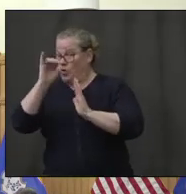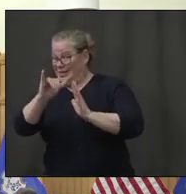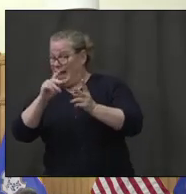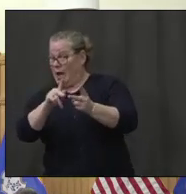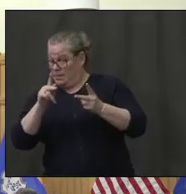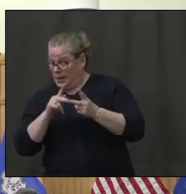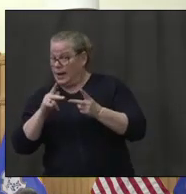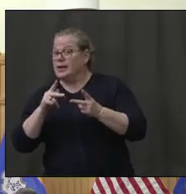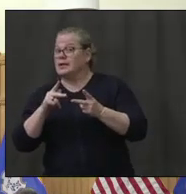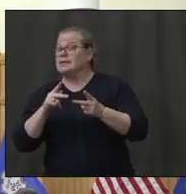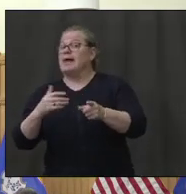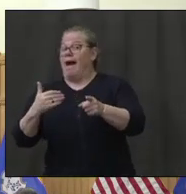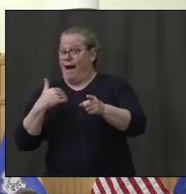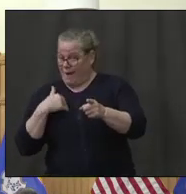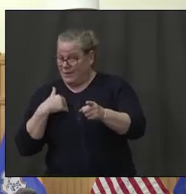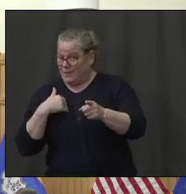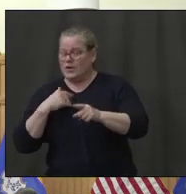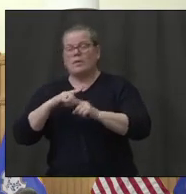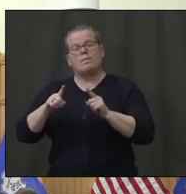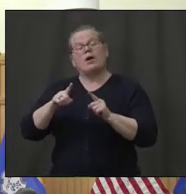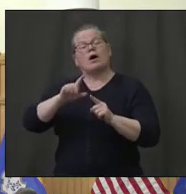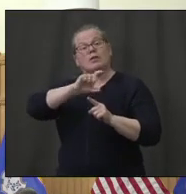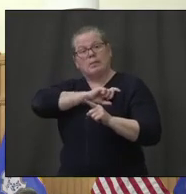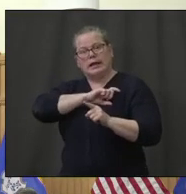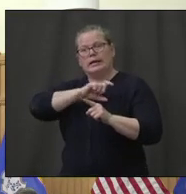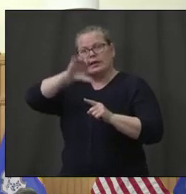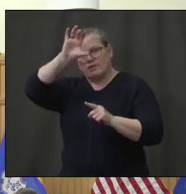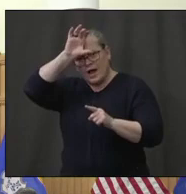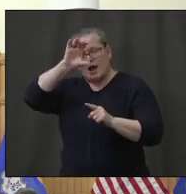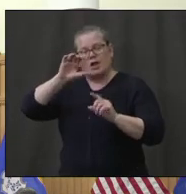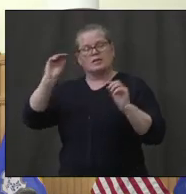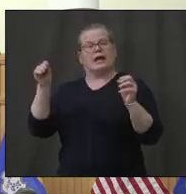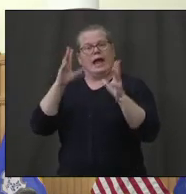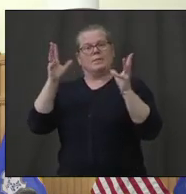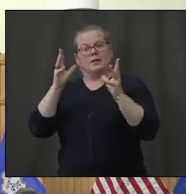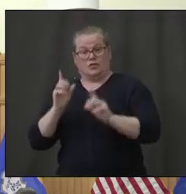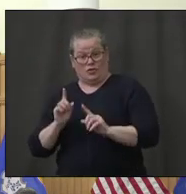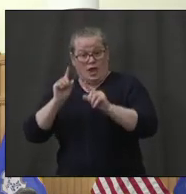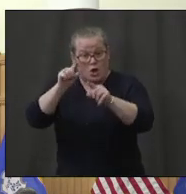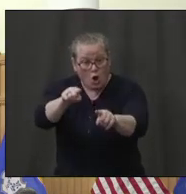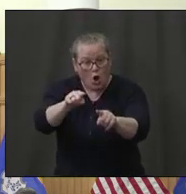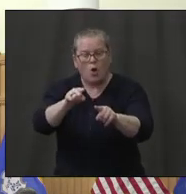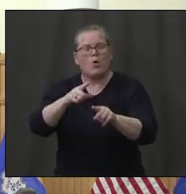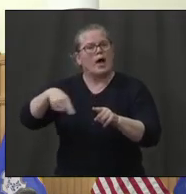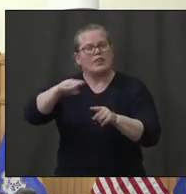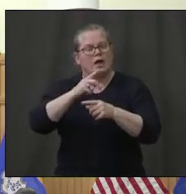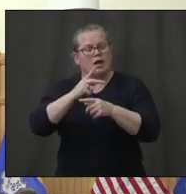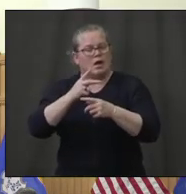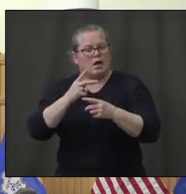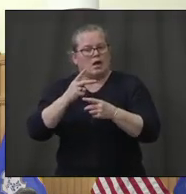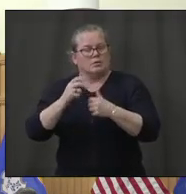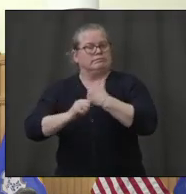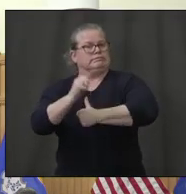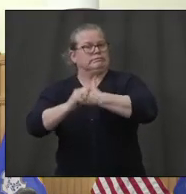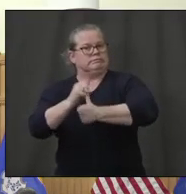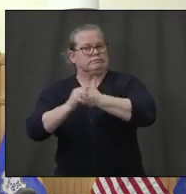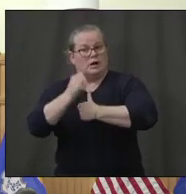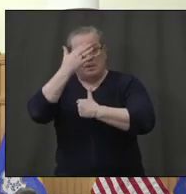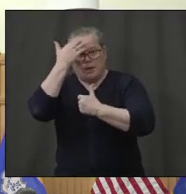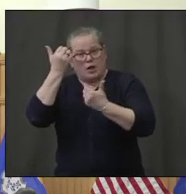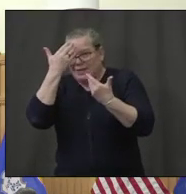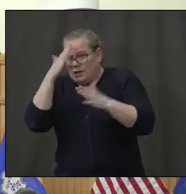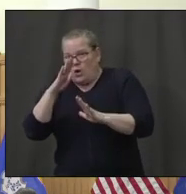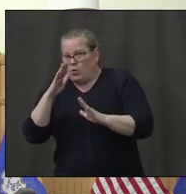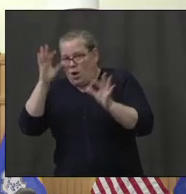positive, but the first responders don't, and it's putting them at jeopardy because they don't know that they need to take the extra precautions. Are you hearing that, and